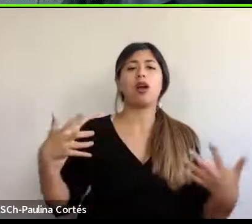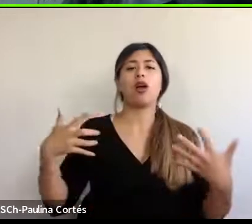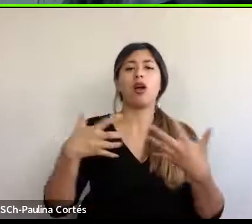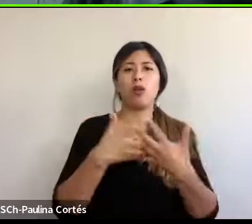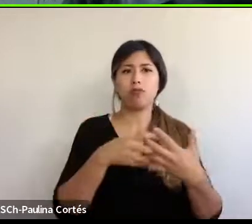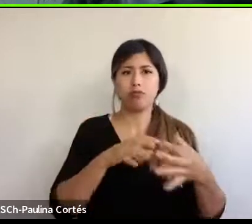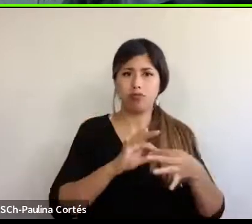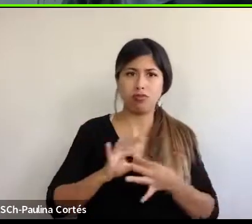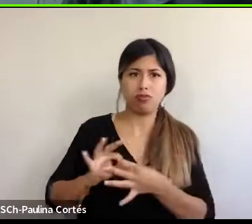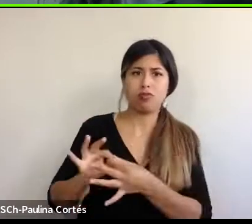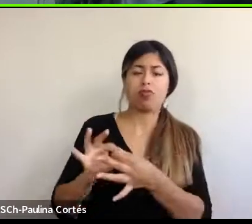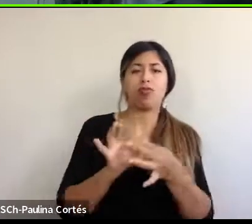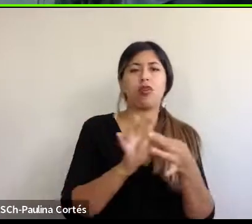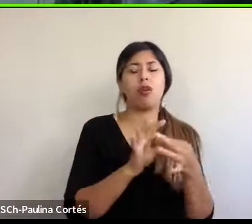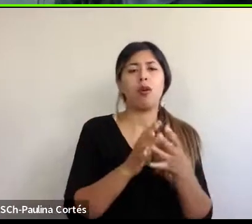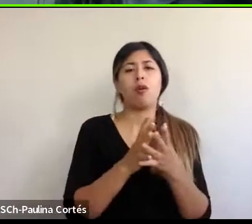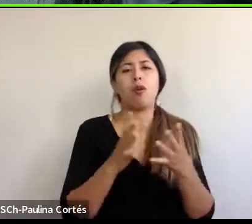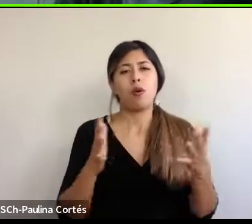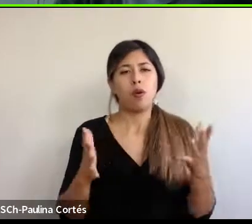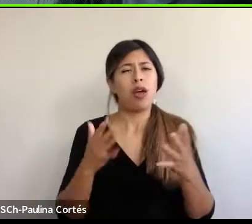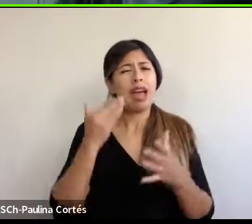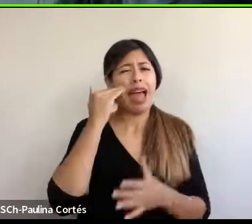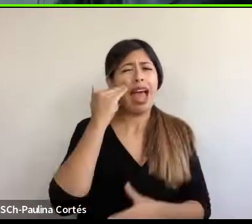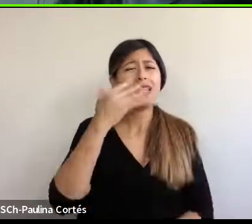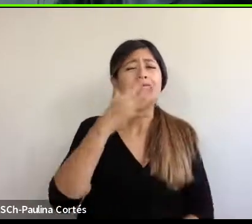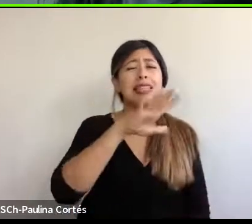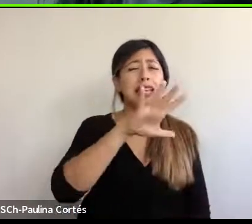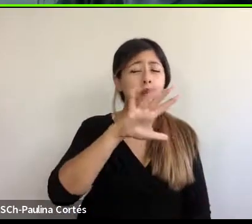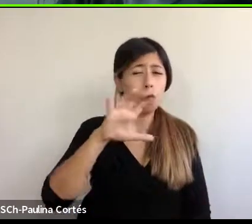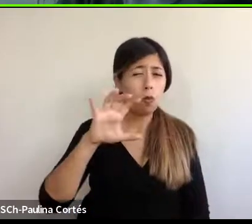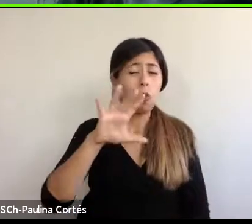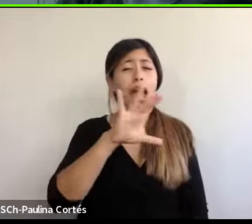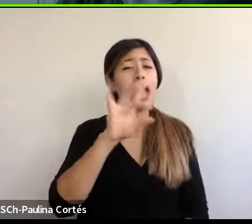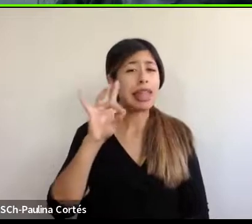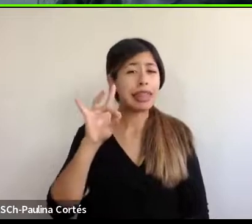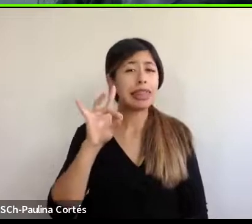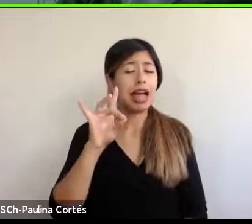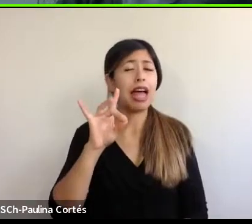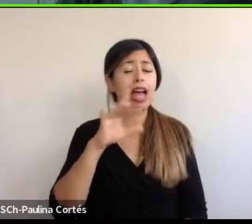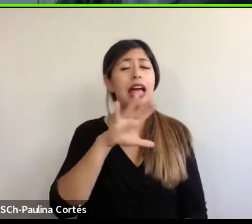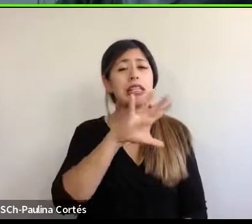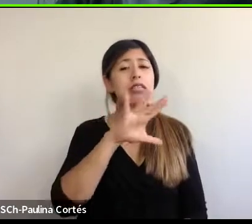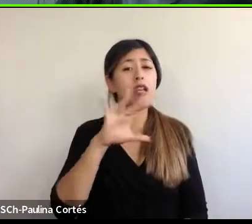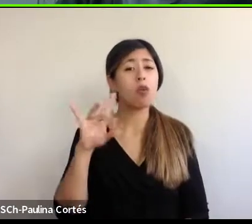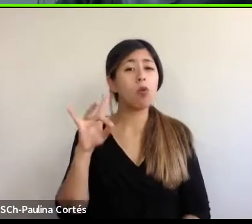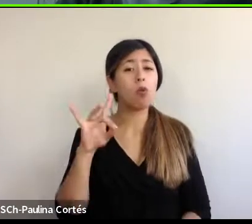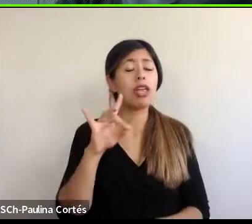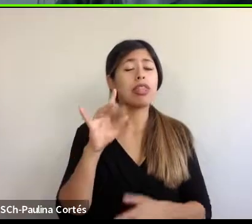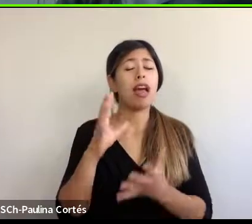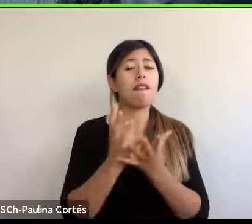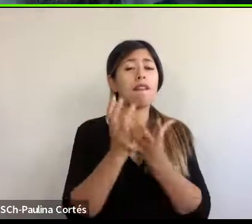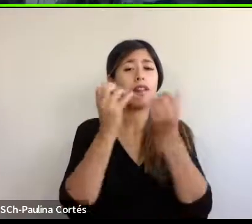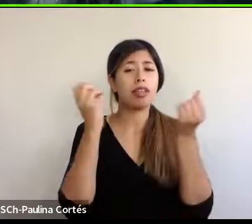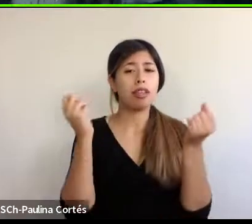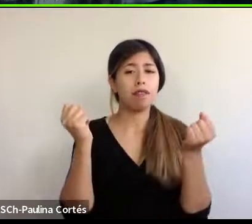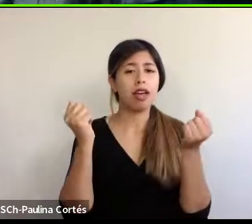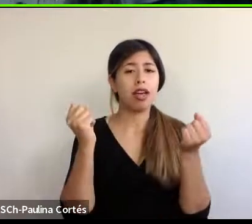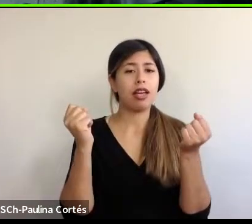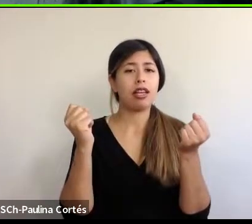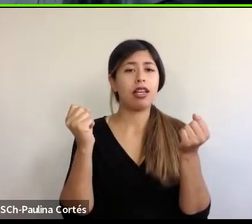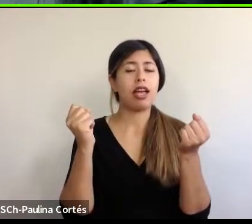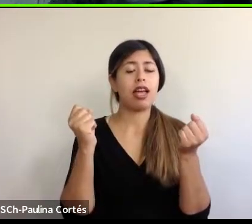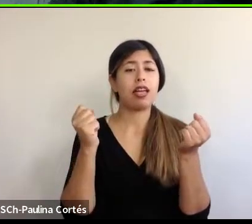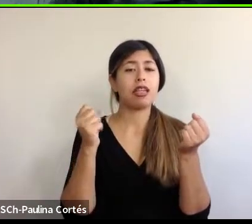almost 50 human rights related film festivals around the globe. So in this network,